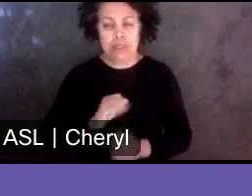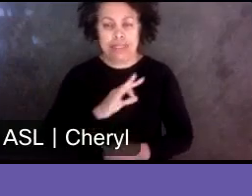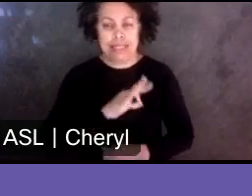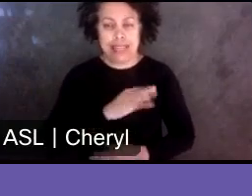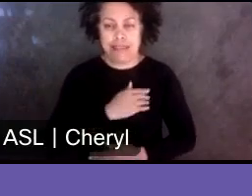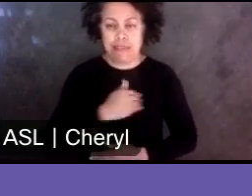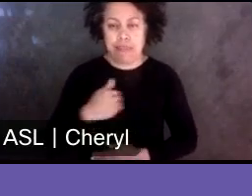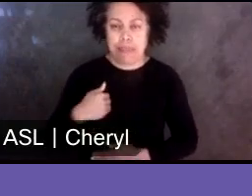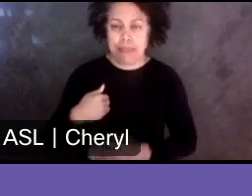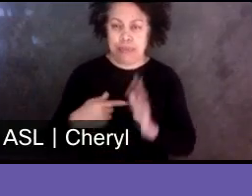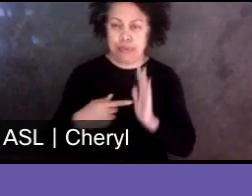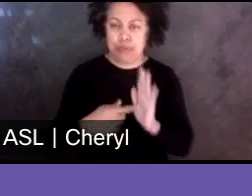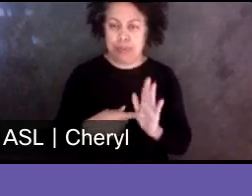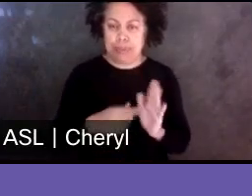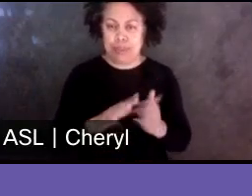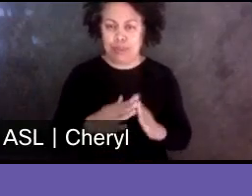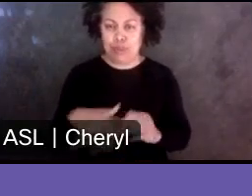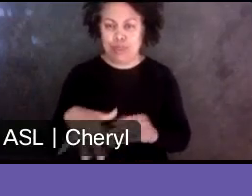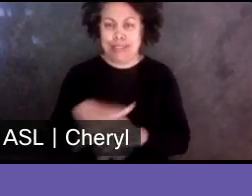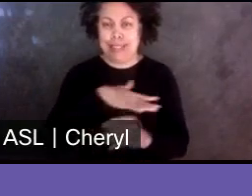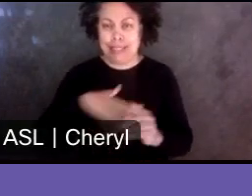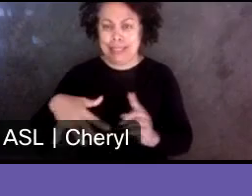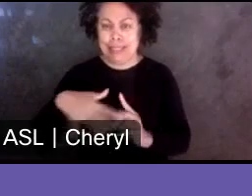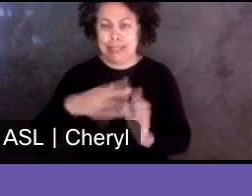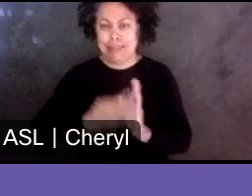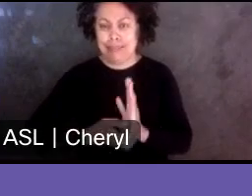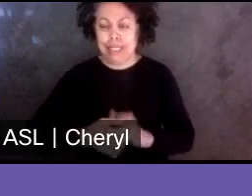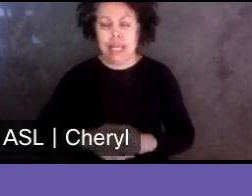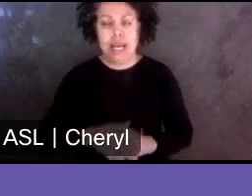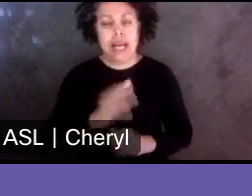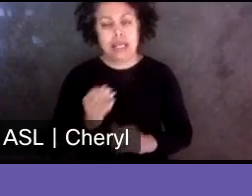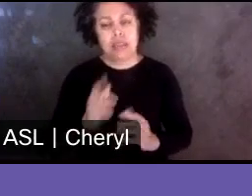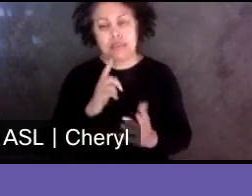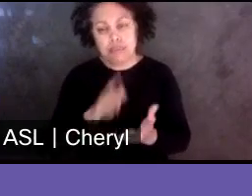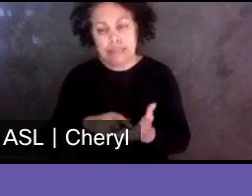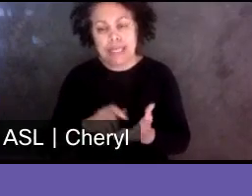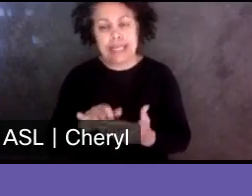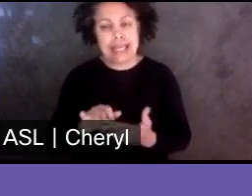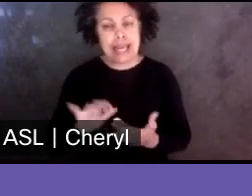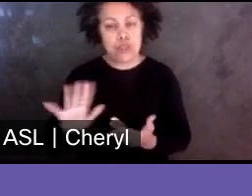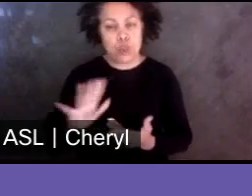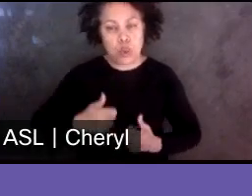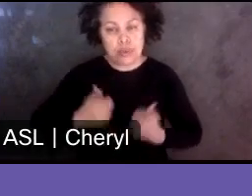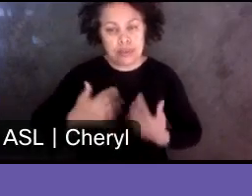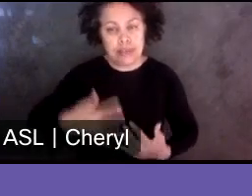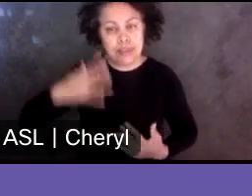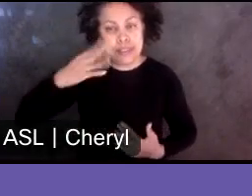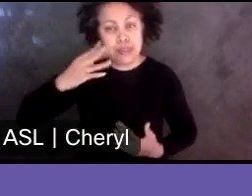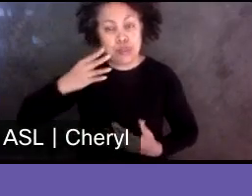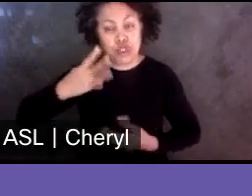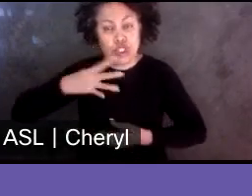do represent the community, and recognizing experiences of being a survivor as experience,